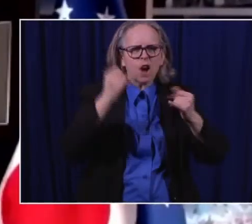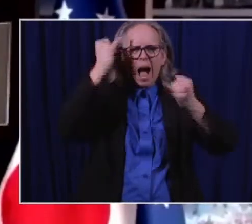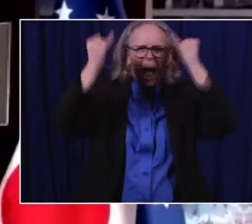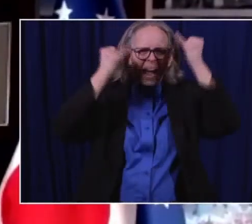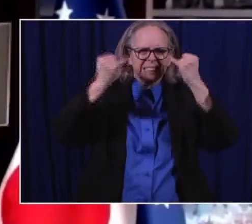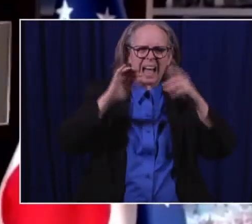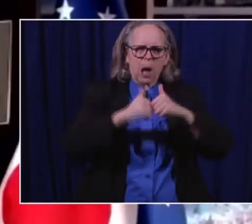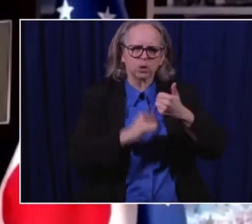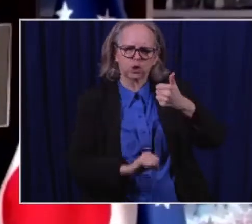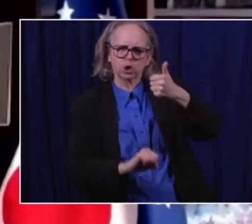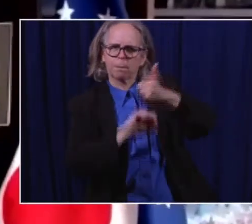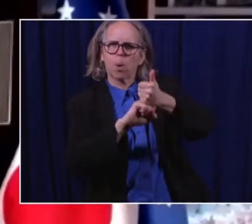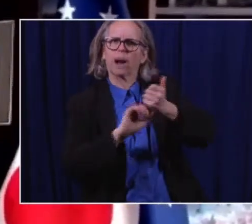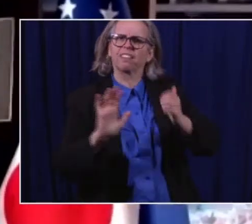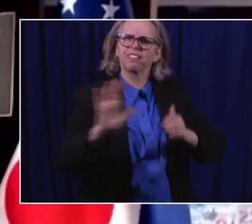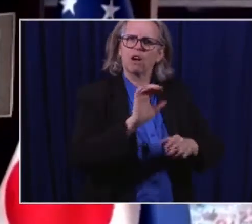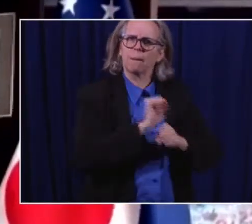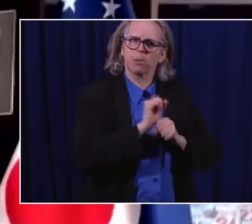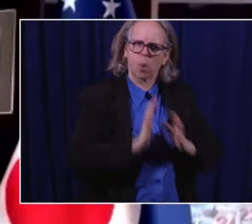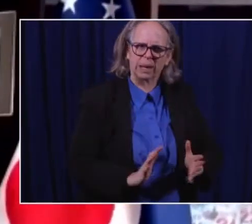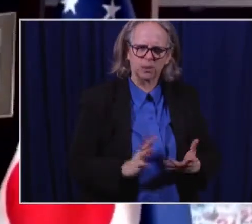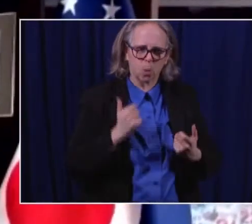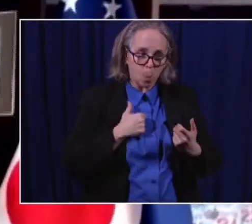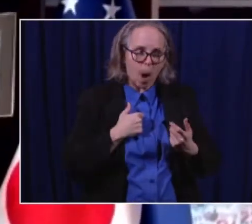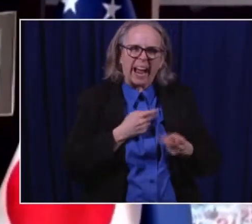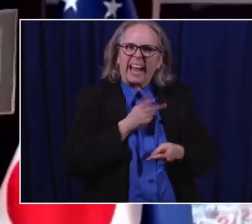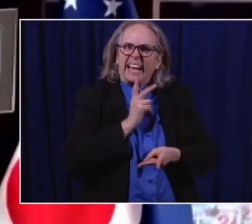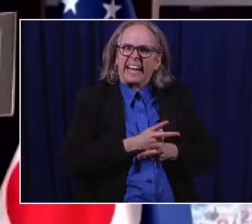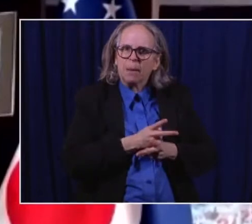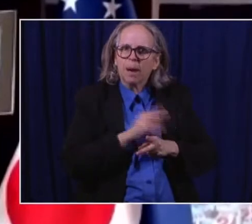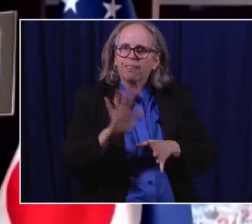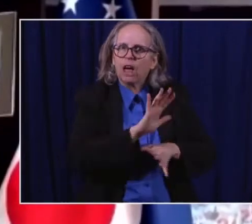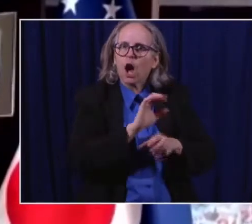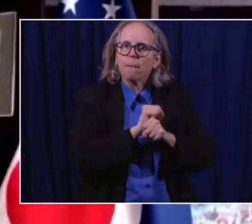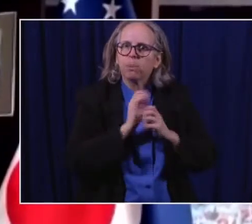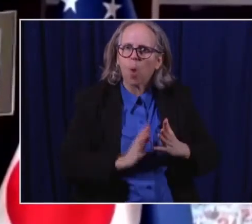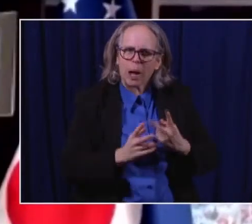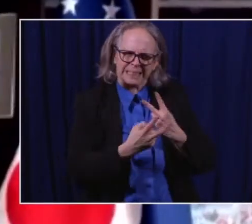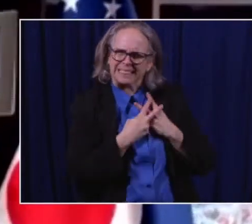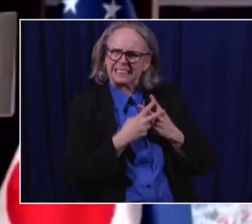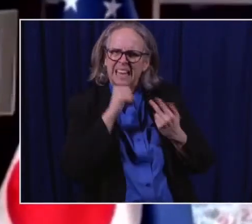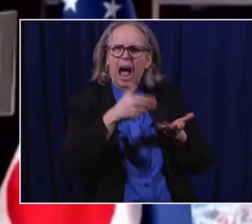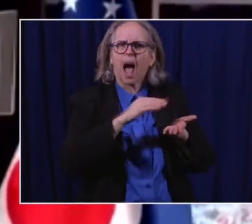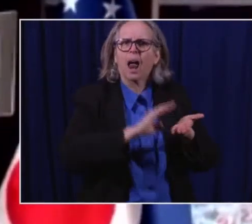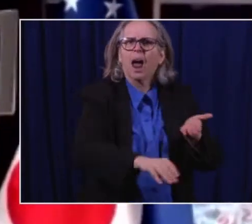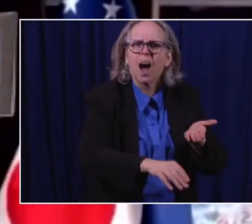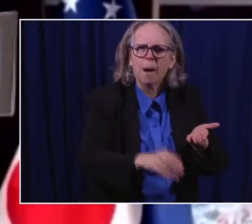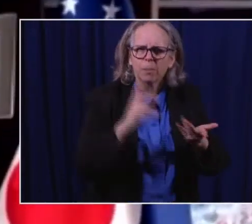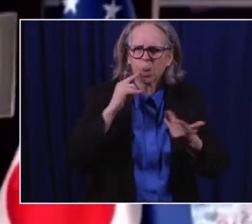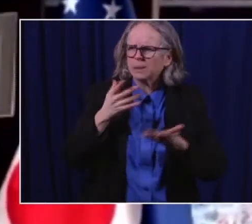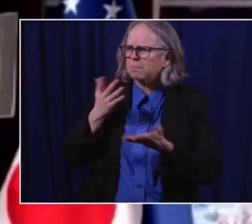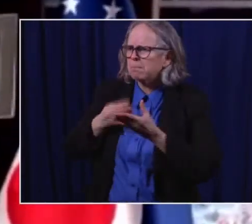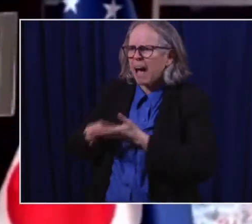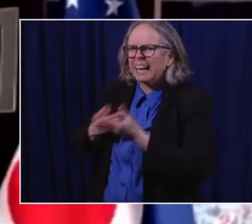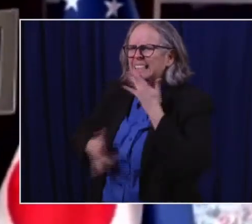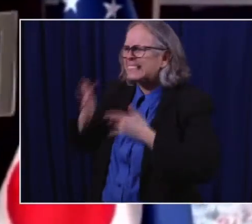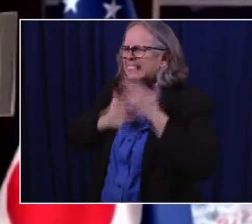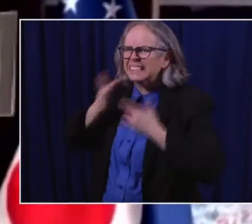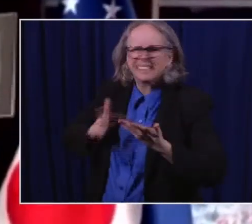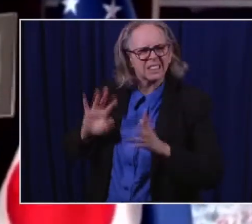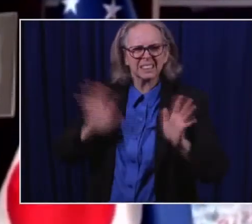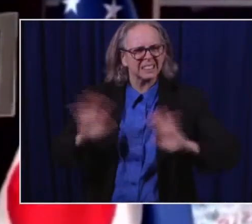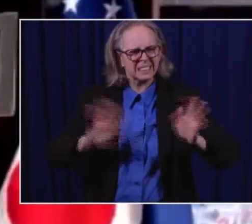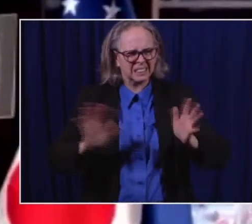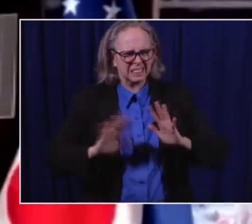keep them in the industry so that when things pick up. So if you want to help out in your community and you want to know the restaurants that are participating in